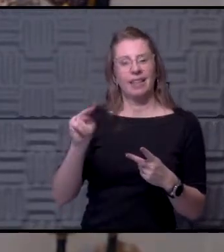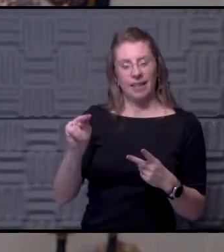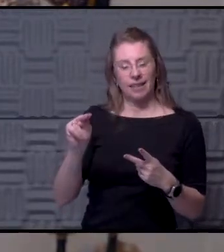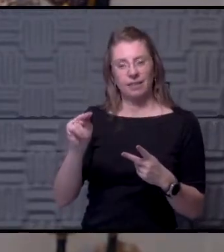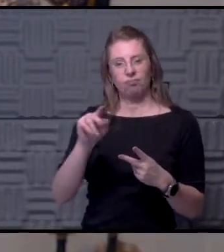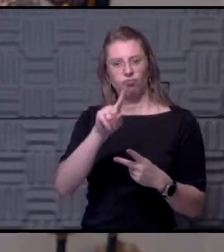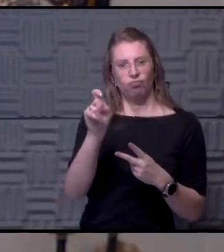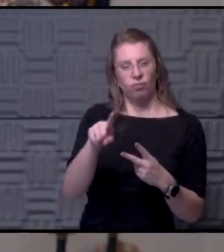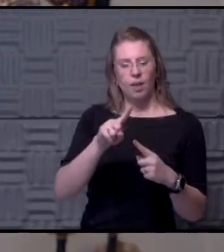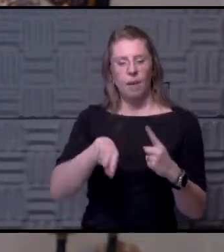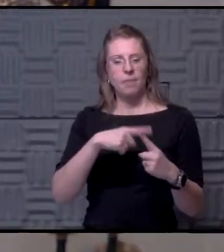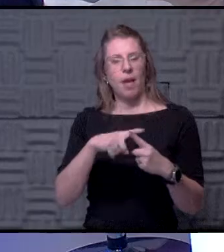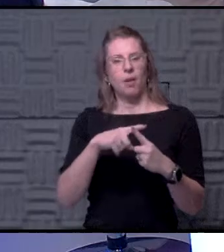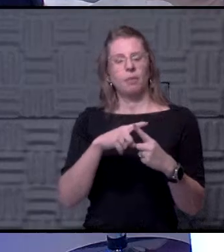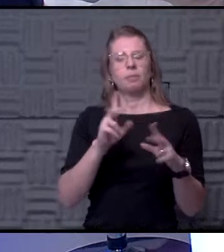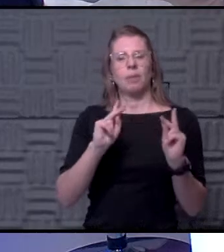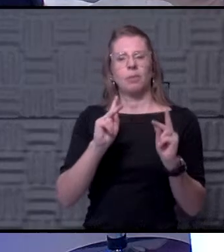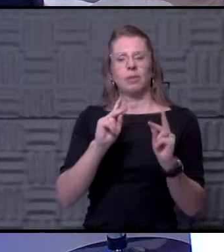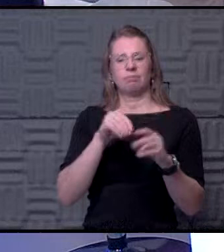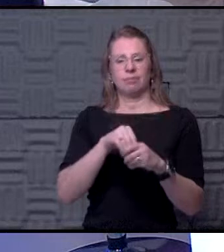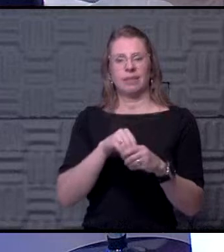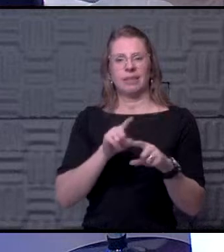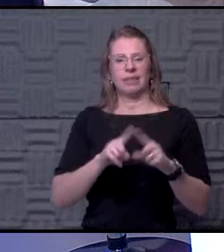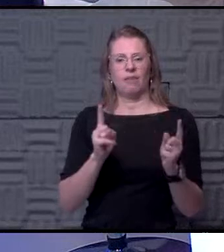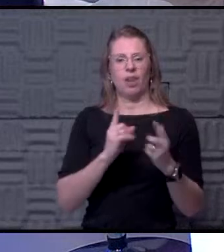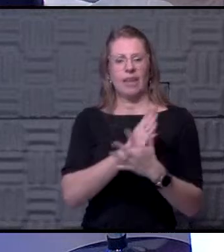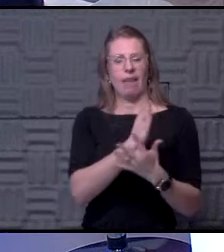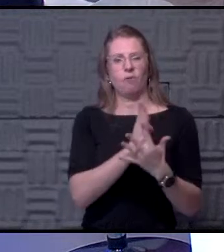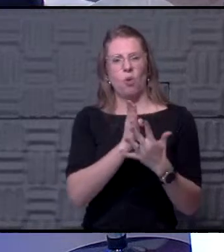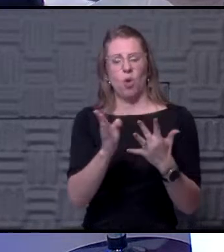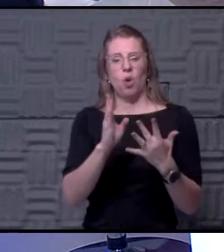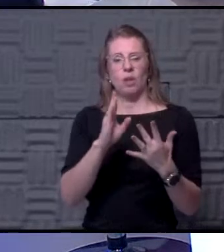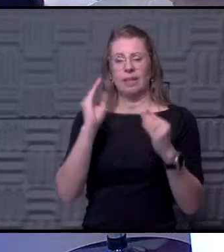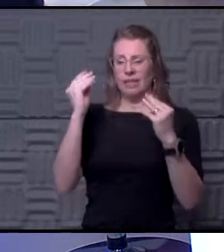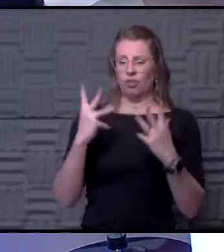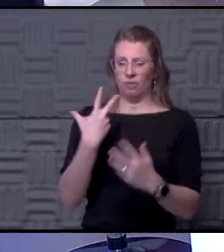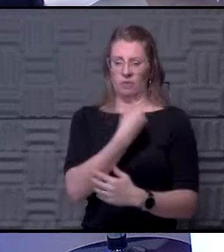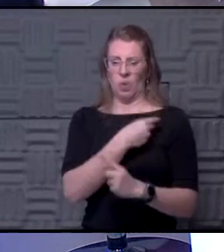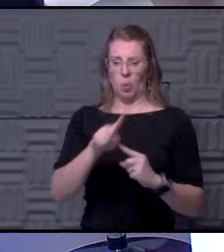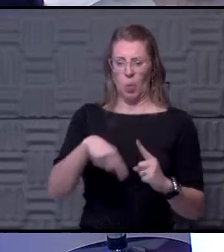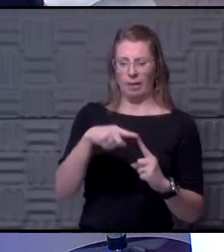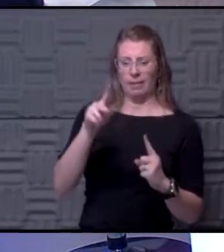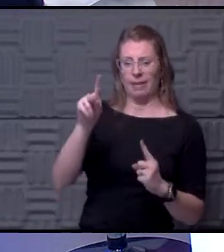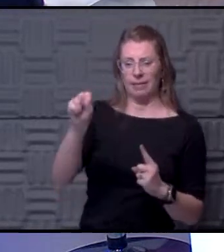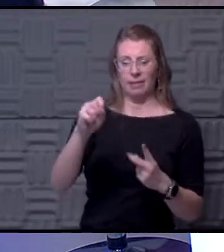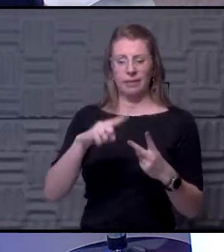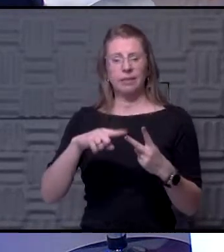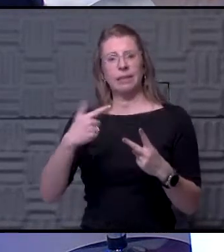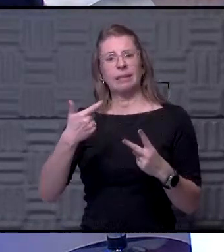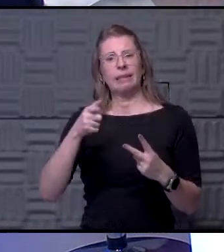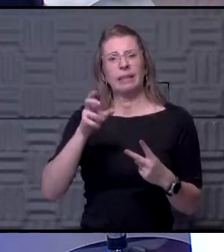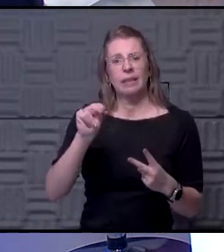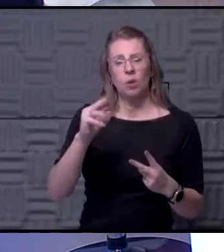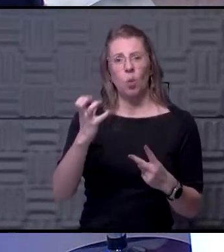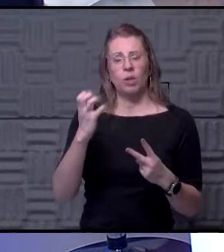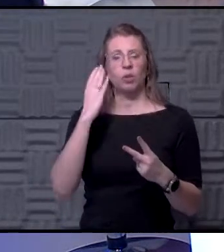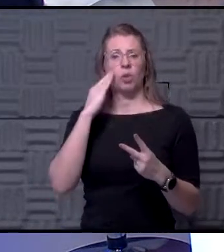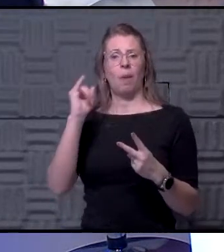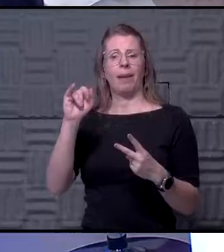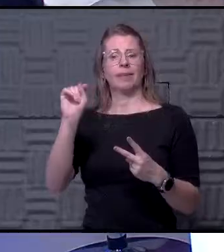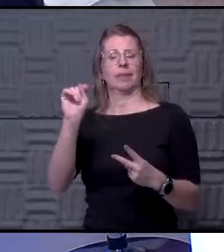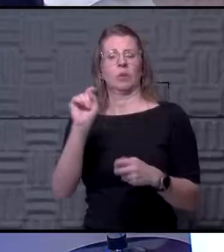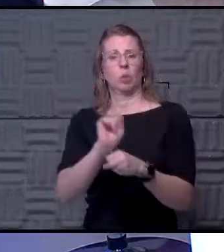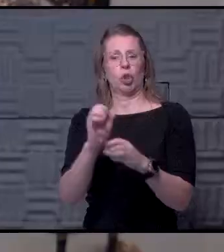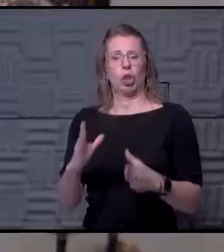about people in different categories. Jill wants to know about when are teachers going to be vaccinated in Kansas? And Glenn wants to know, what about IT workers, Dr.